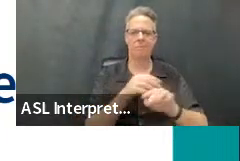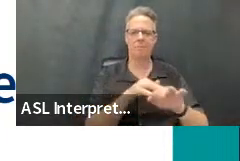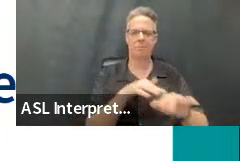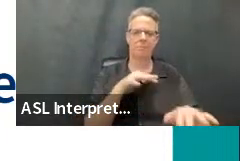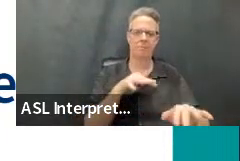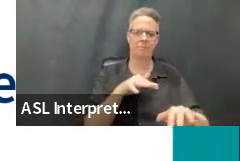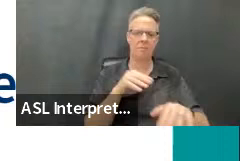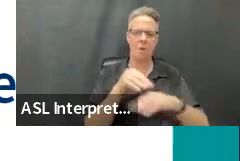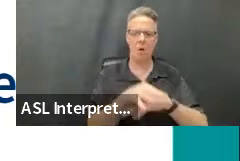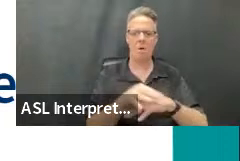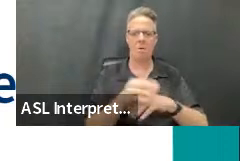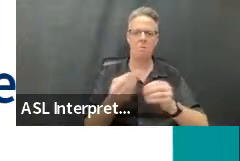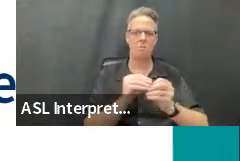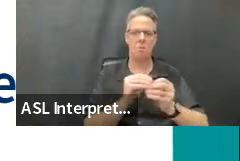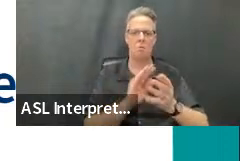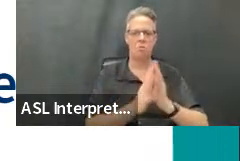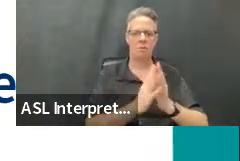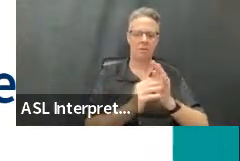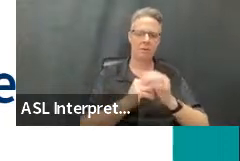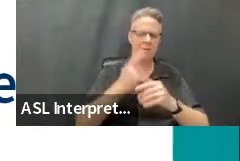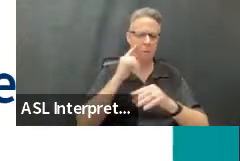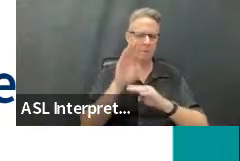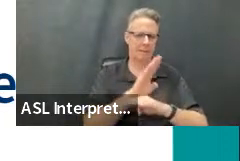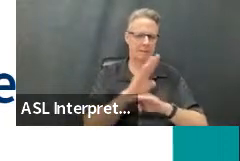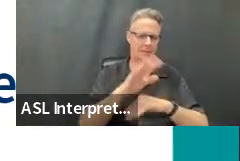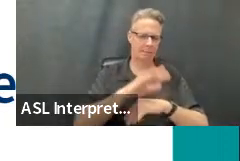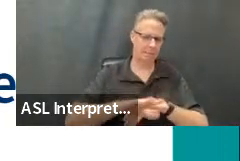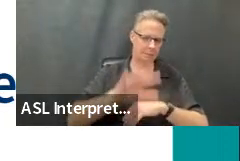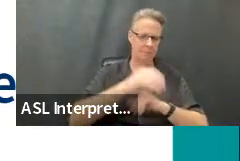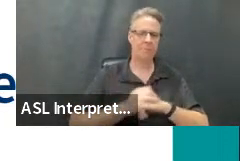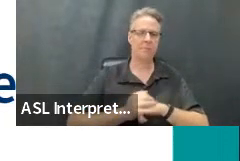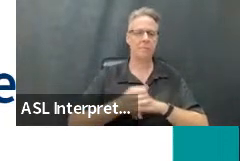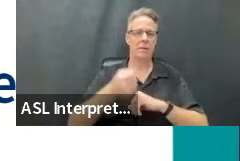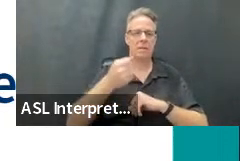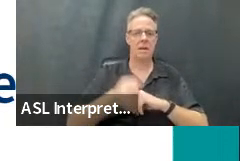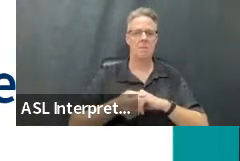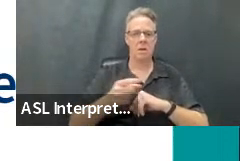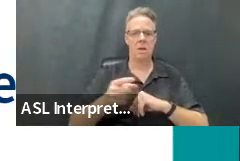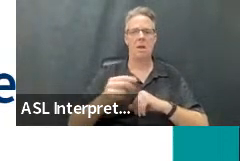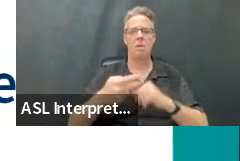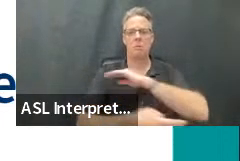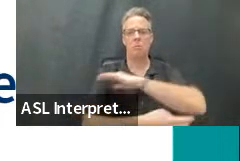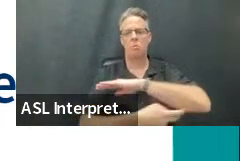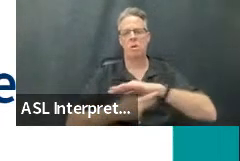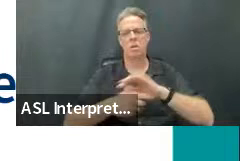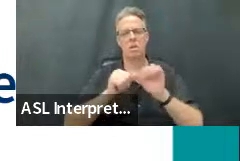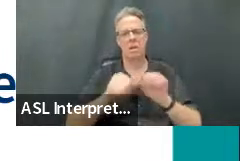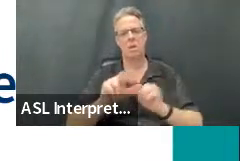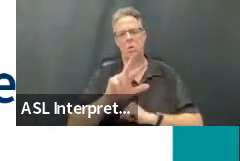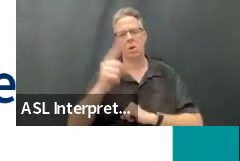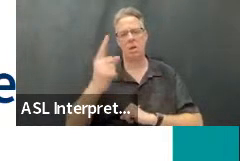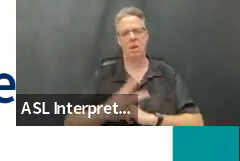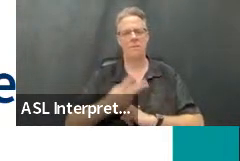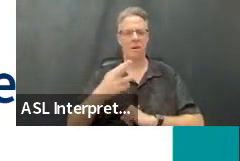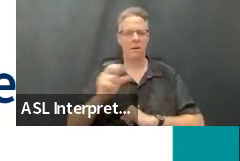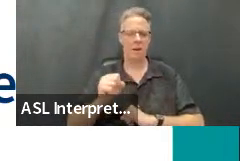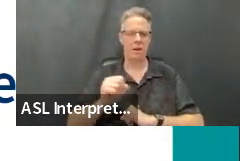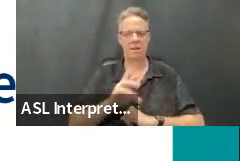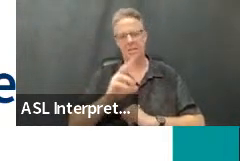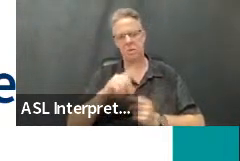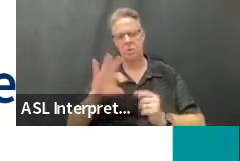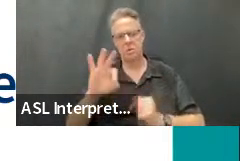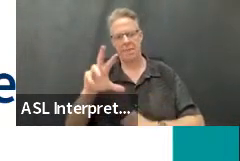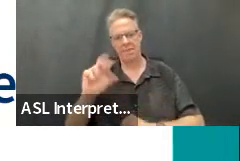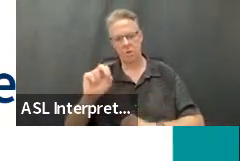impacting commerce and stuff like that. So southbound, we have a bottleneck at the bridge that lasts about 3.5 hours, 6 to